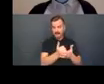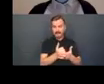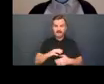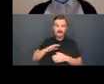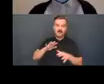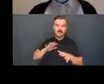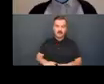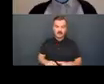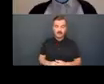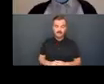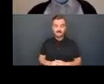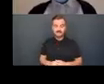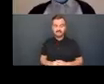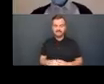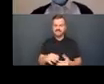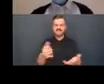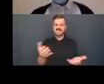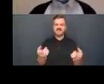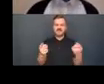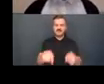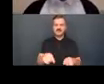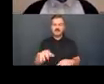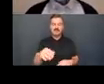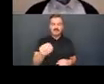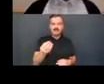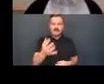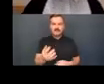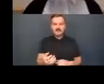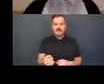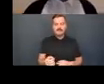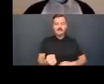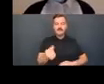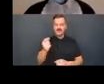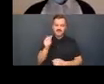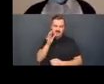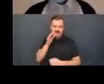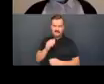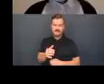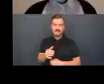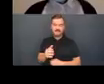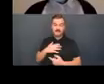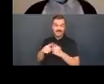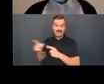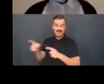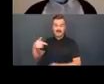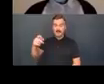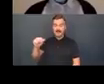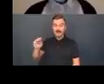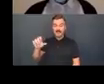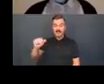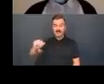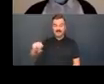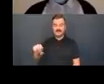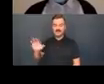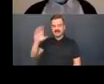And so what happened was that, um, there was a mother, this is my friend, Pamela Libroleso and